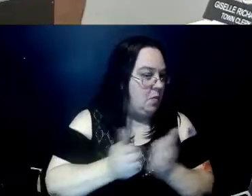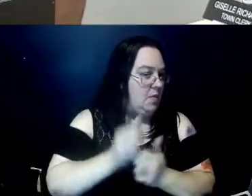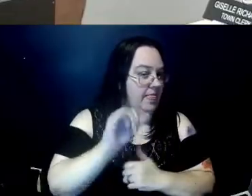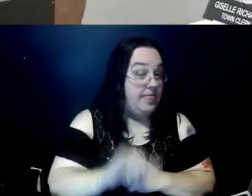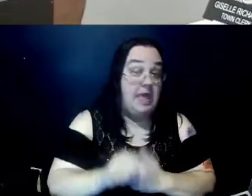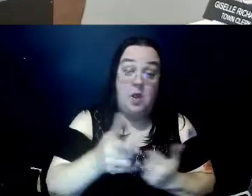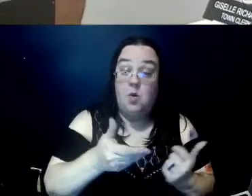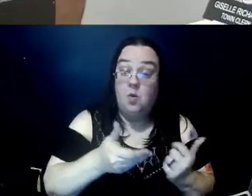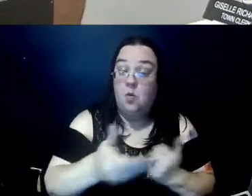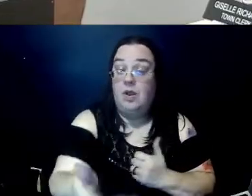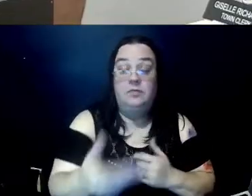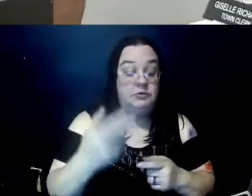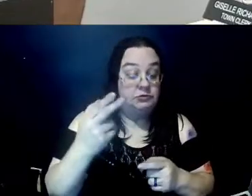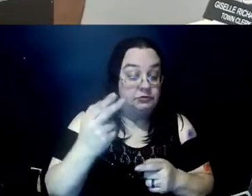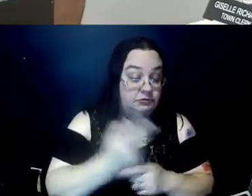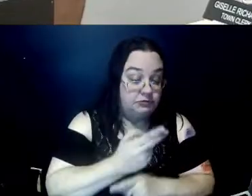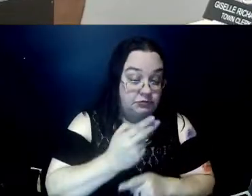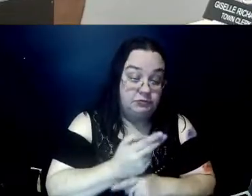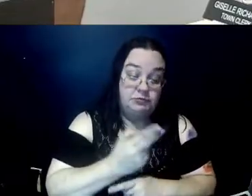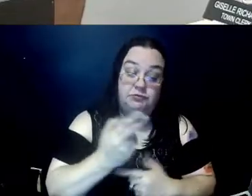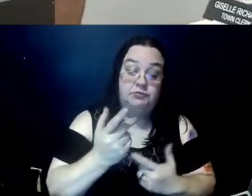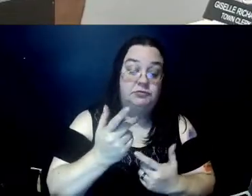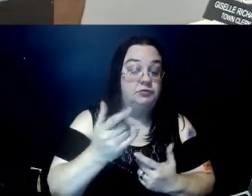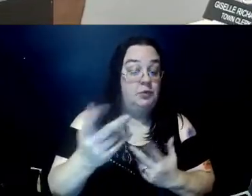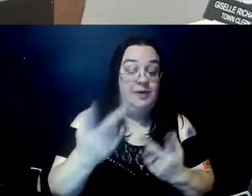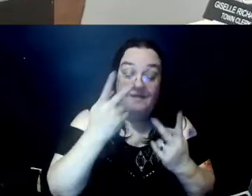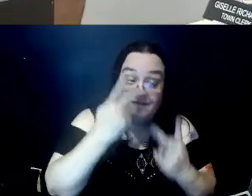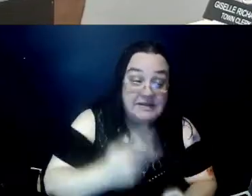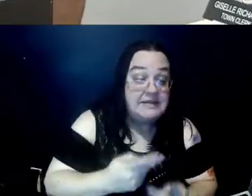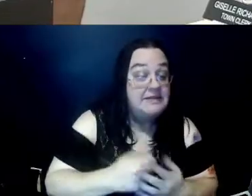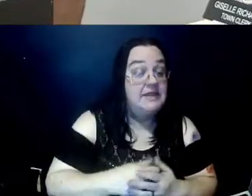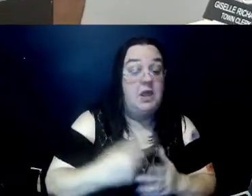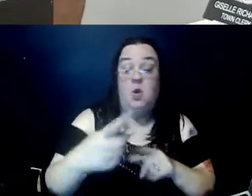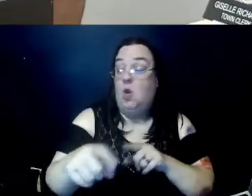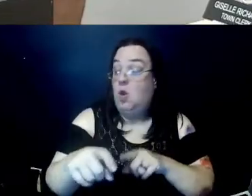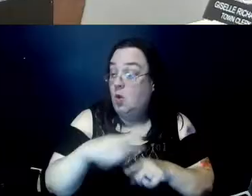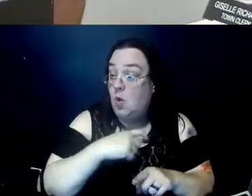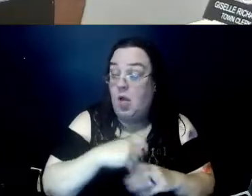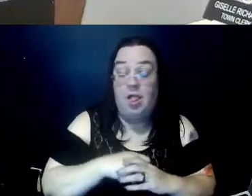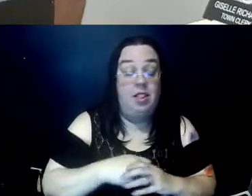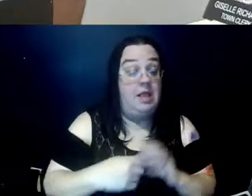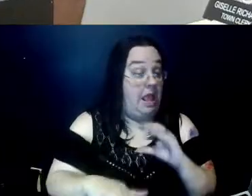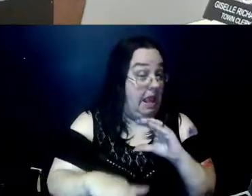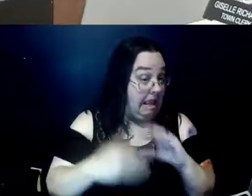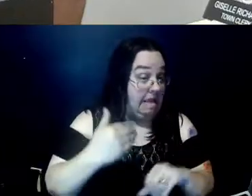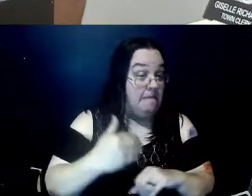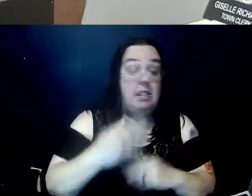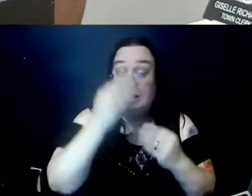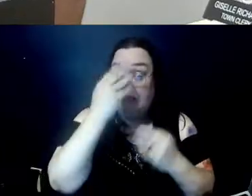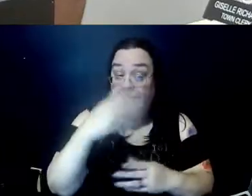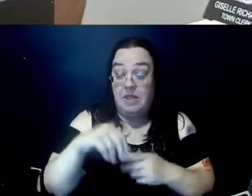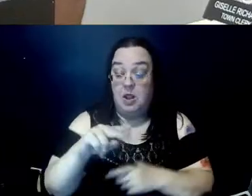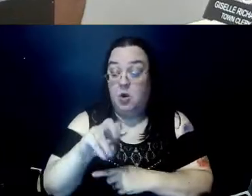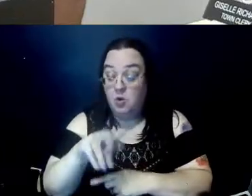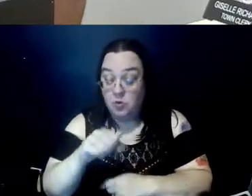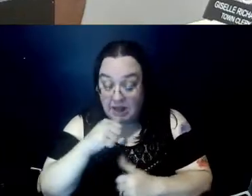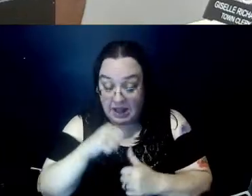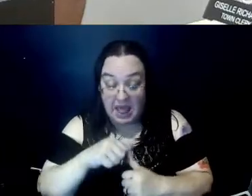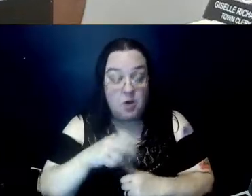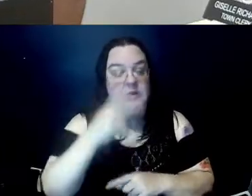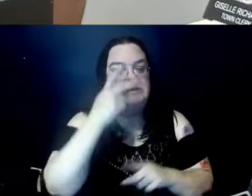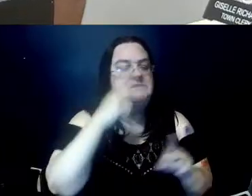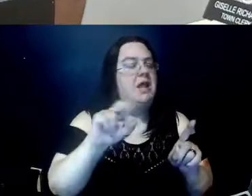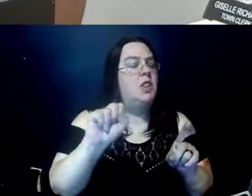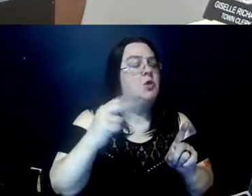visit, to call, to email. The information is in the newsletter, it's in the showcase, and we